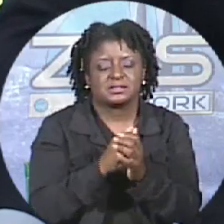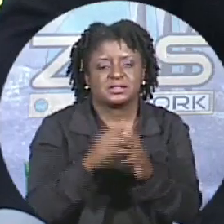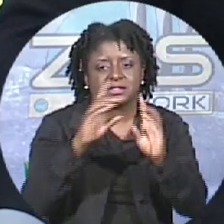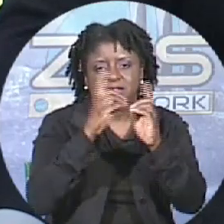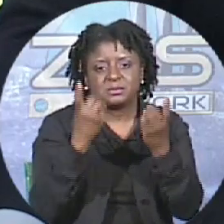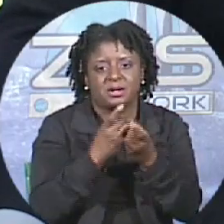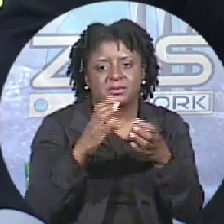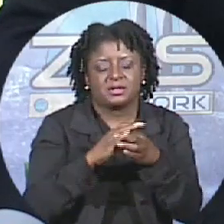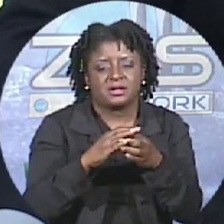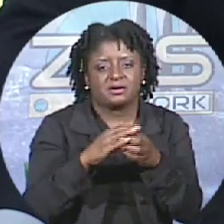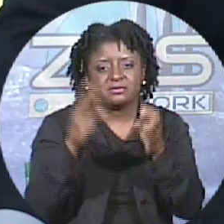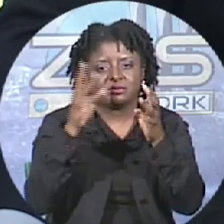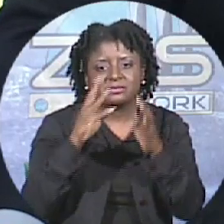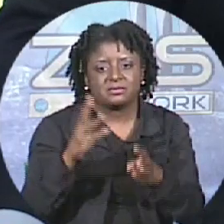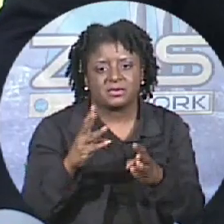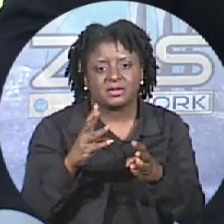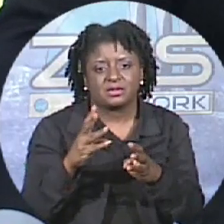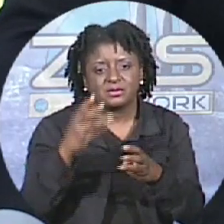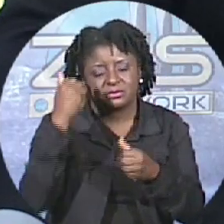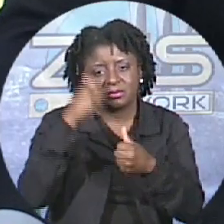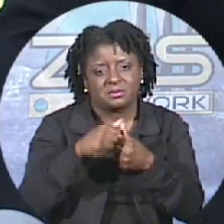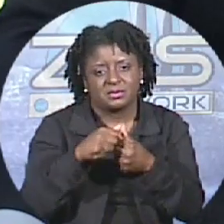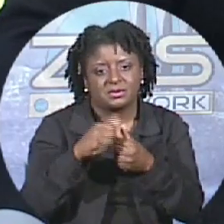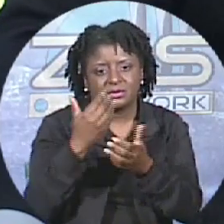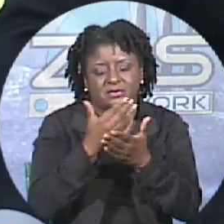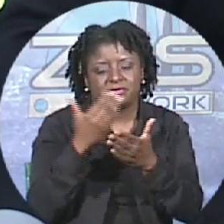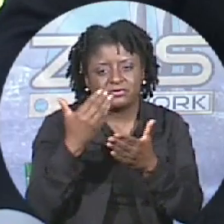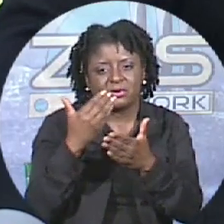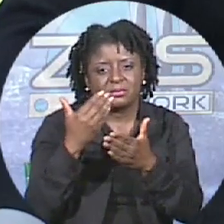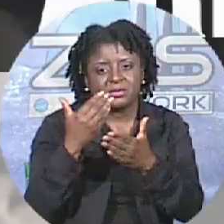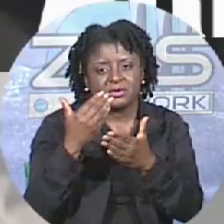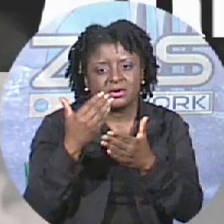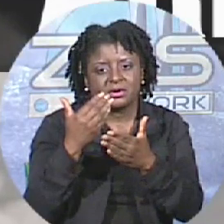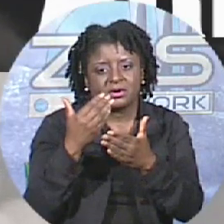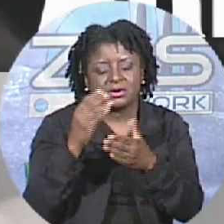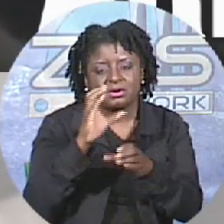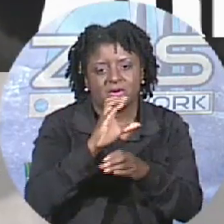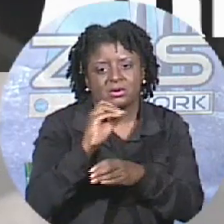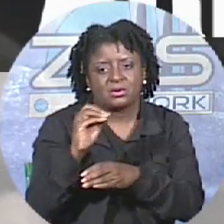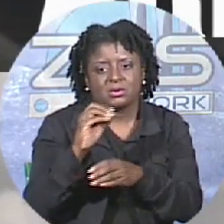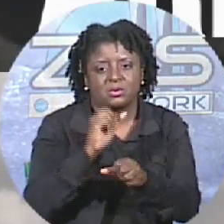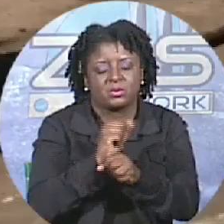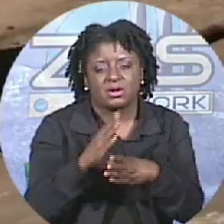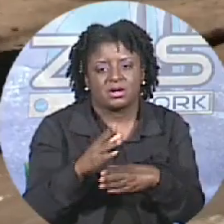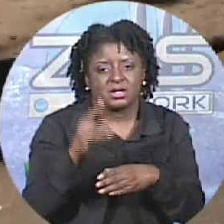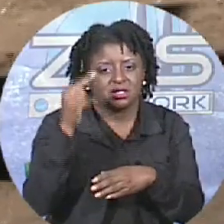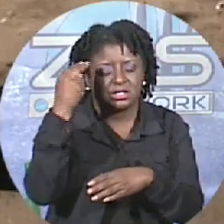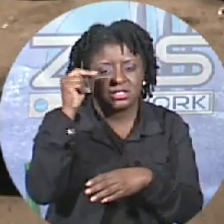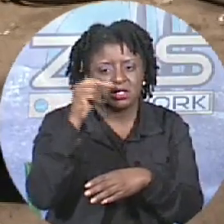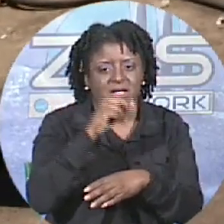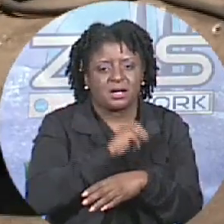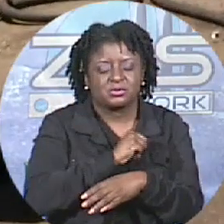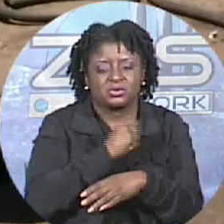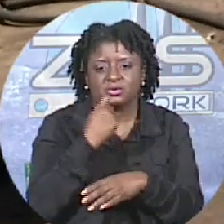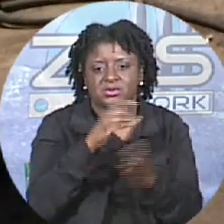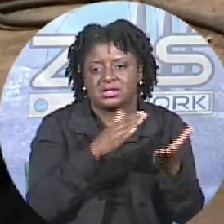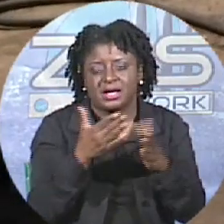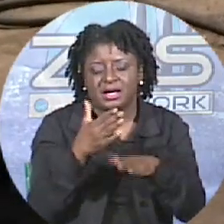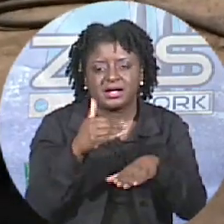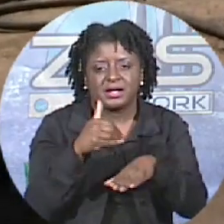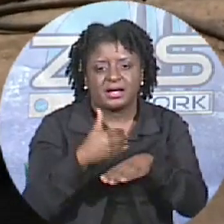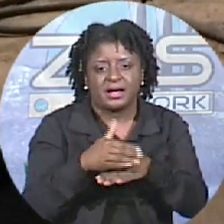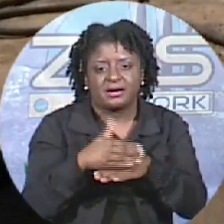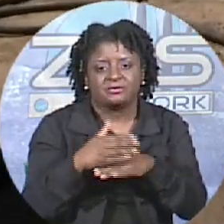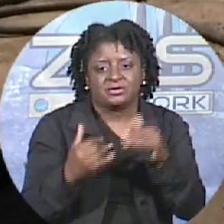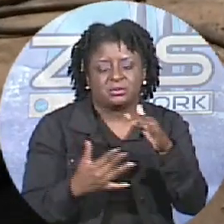Department of Meteorology employees reflected on their former colleague, Neil Armstrong, who died after burn injuries he sustained on Wednesday.